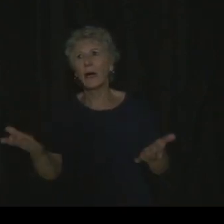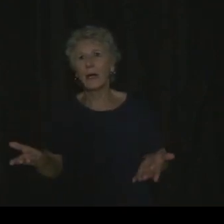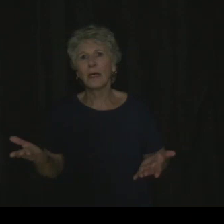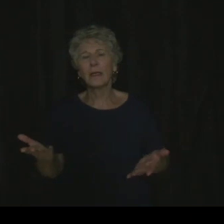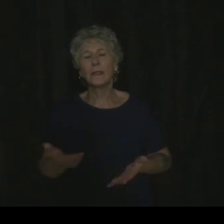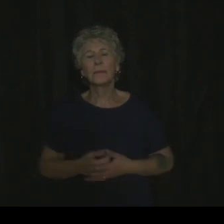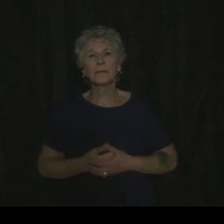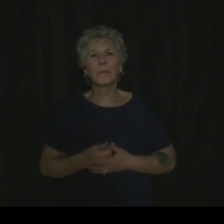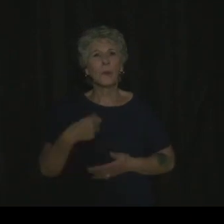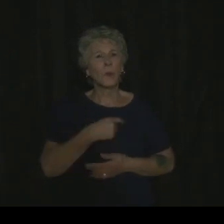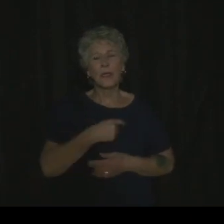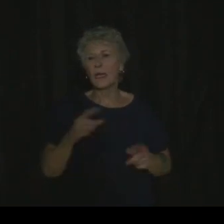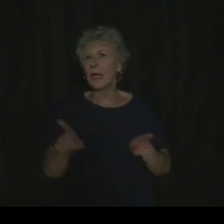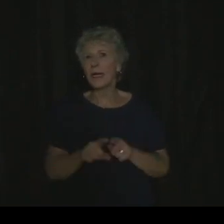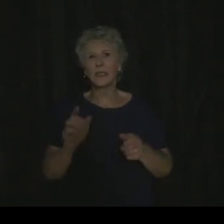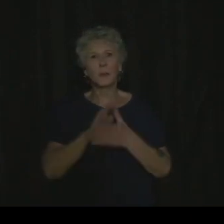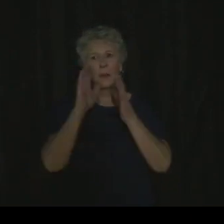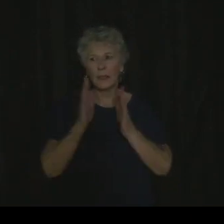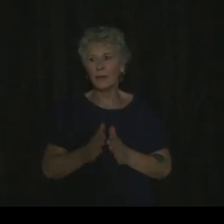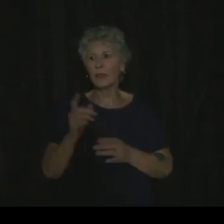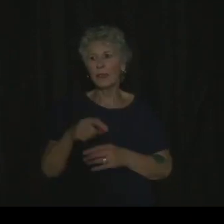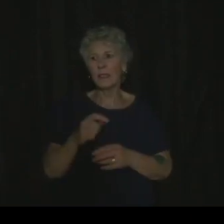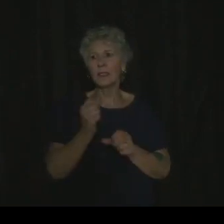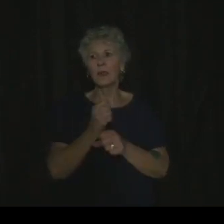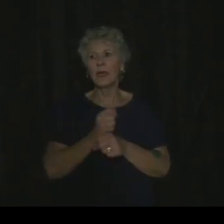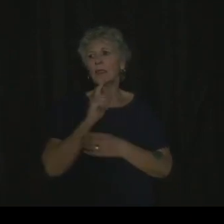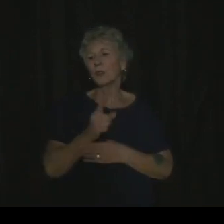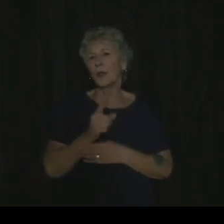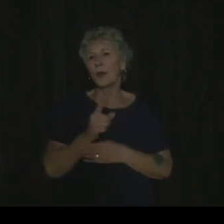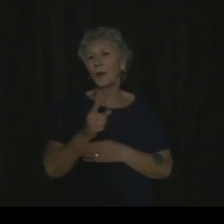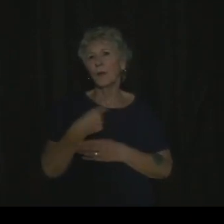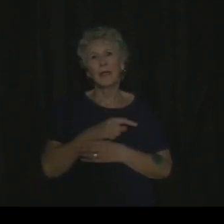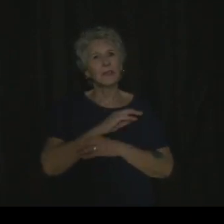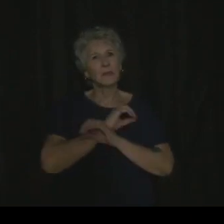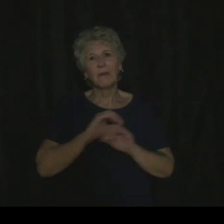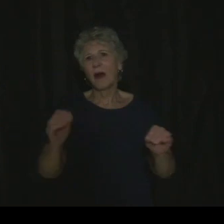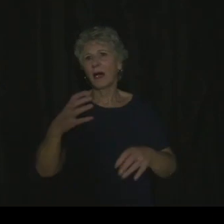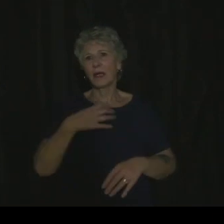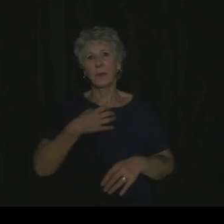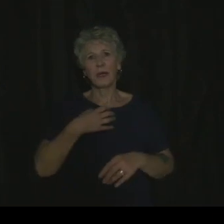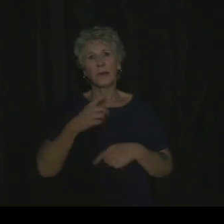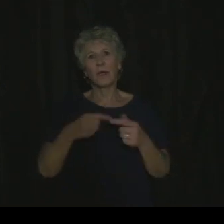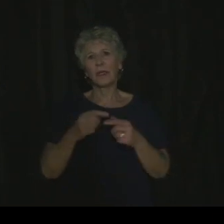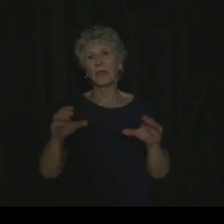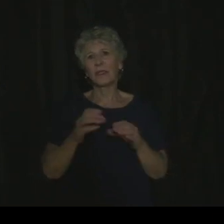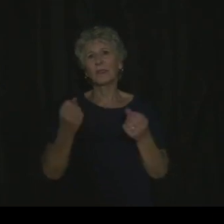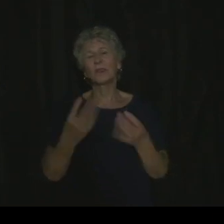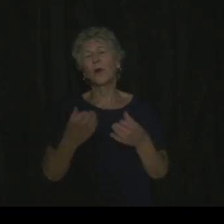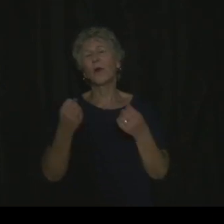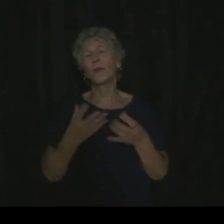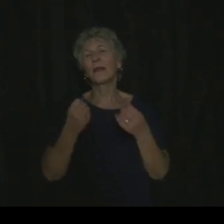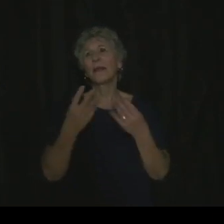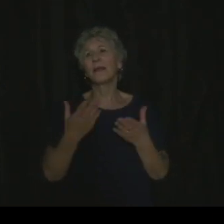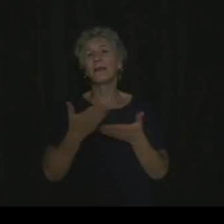And so we as believers need to make sure we do not complain when he does so many things for us.